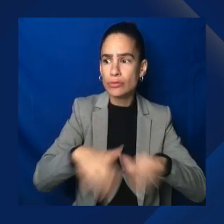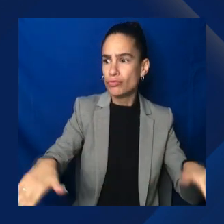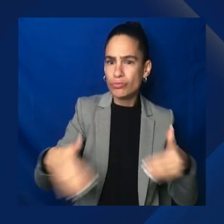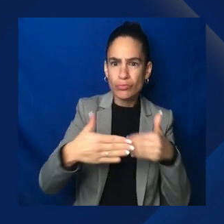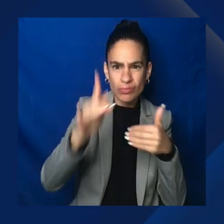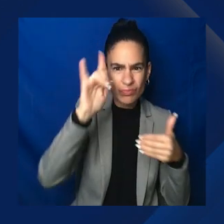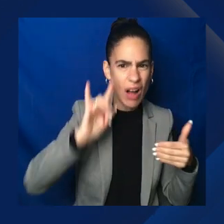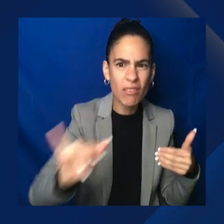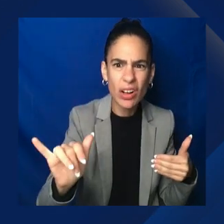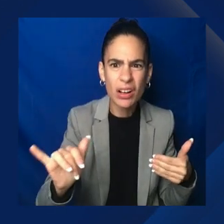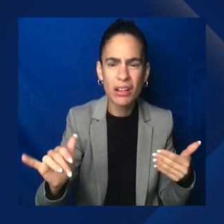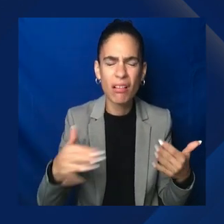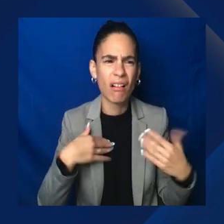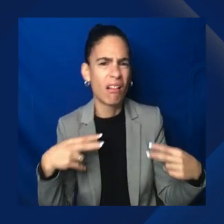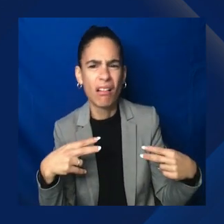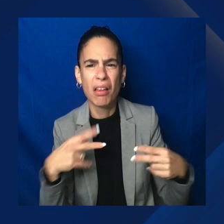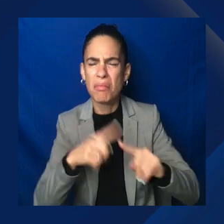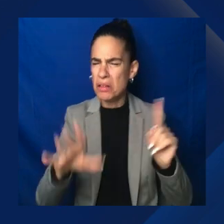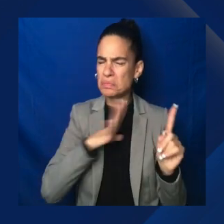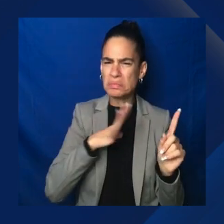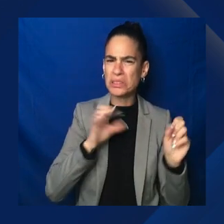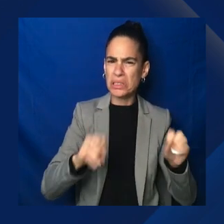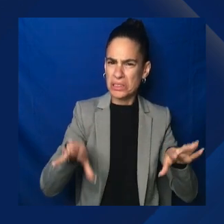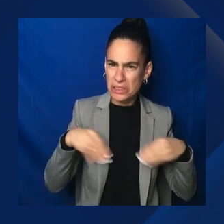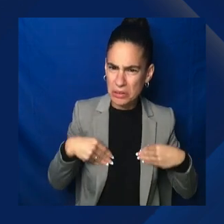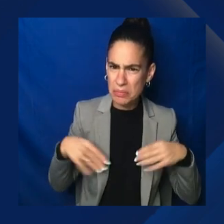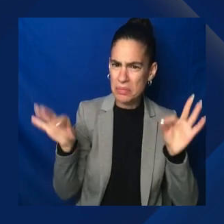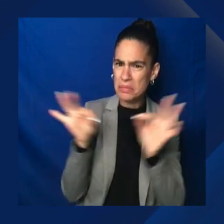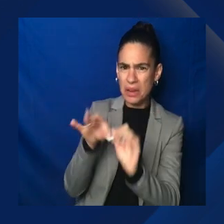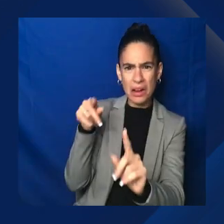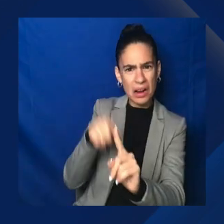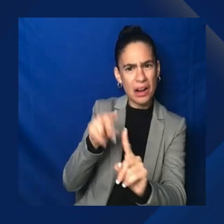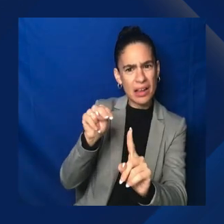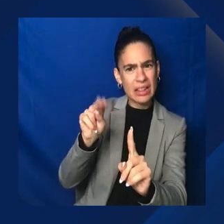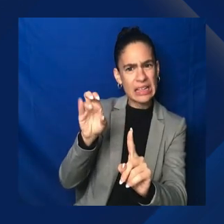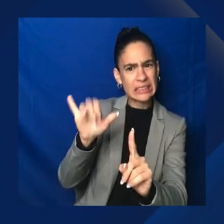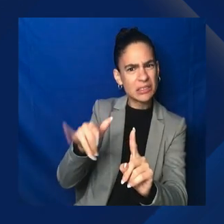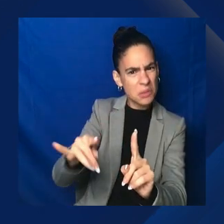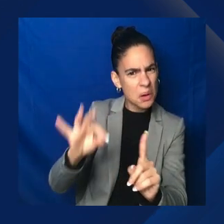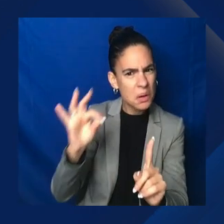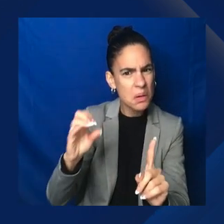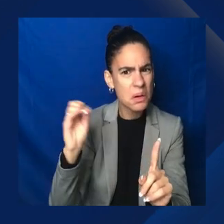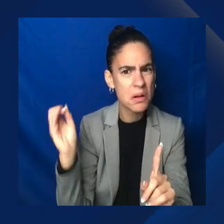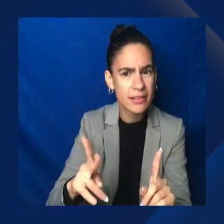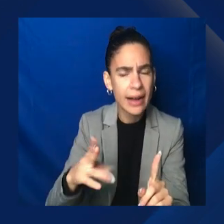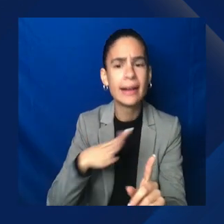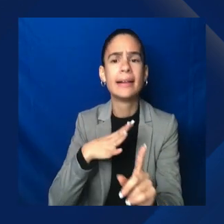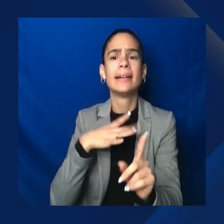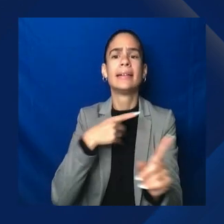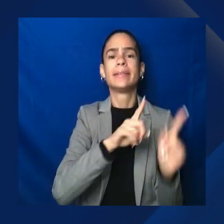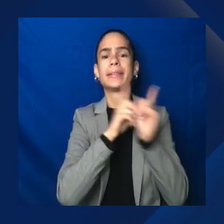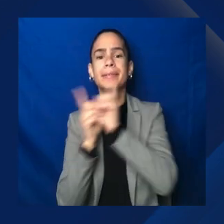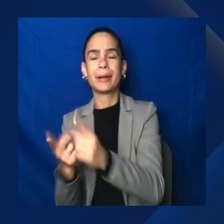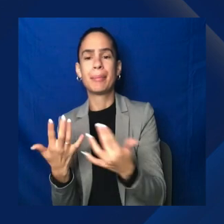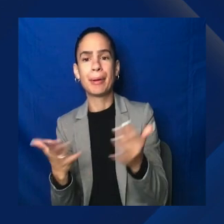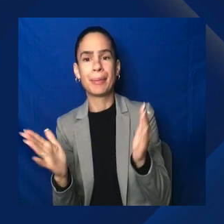that. We just wanted Nisi to make sure that Nisi was okay. So we returned to the waiting room with our family and our new